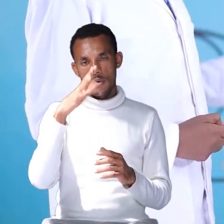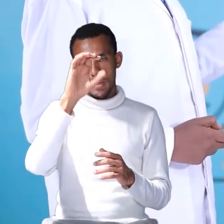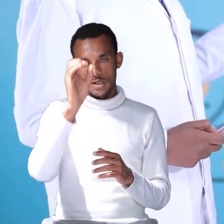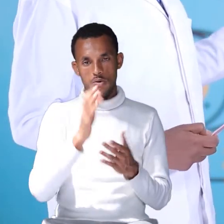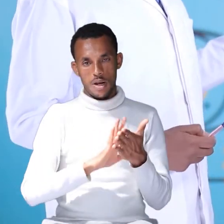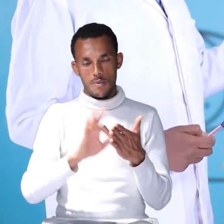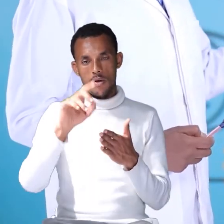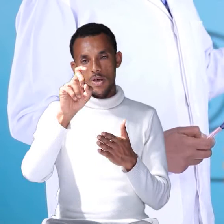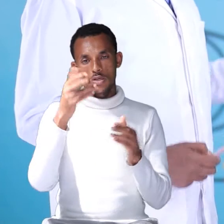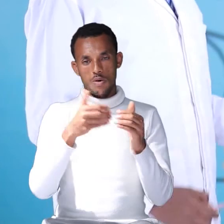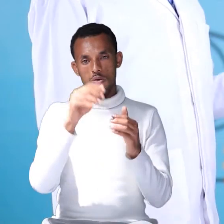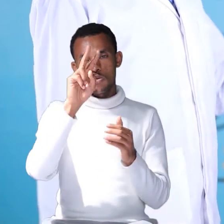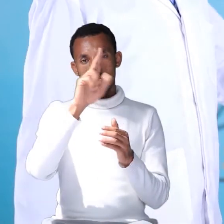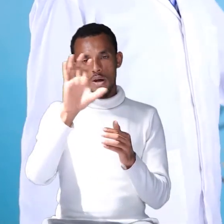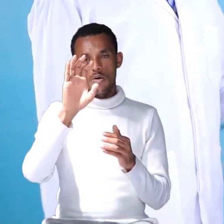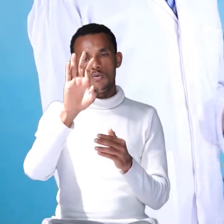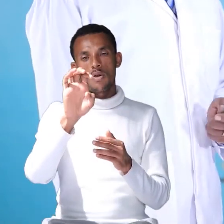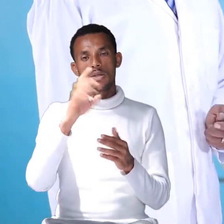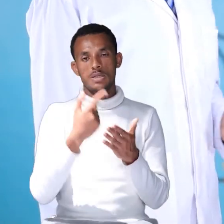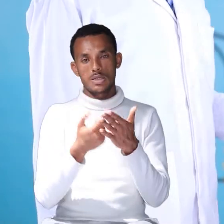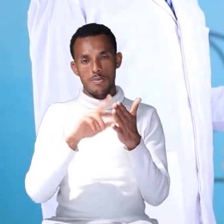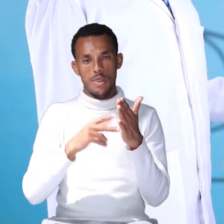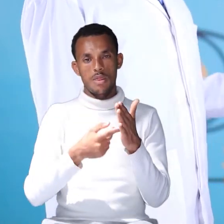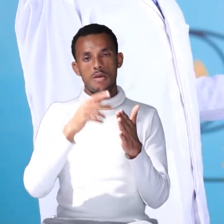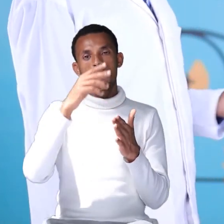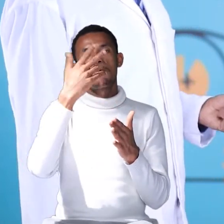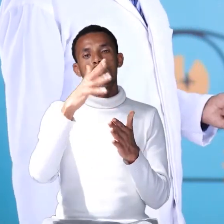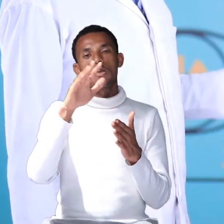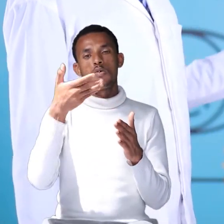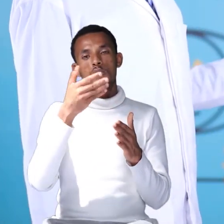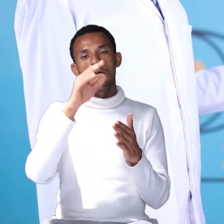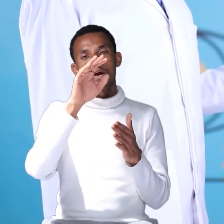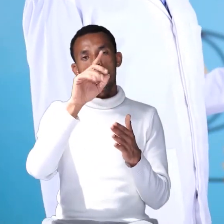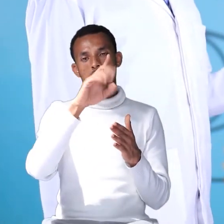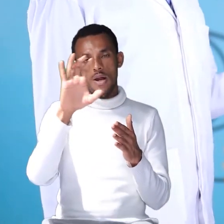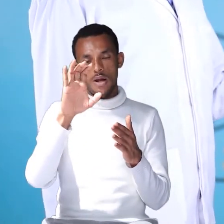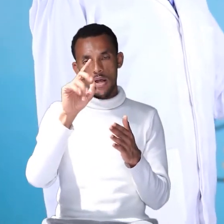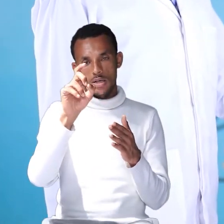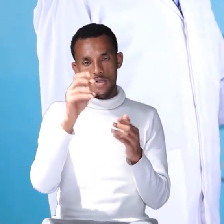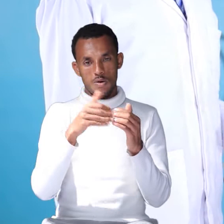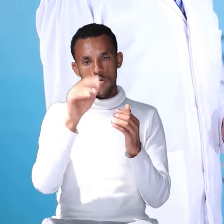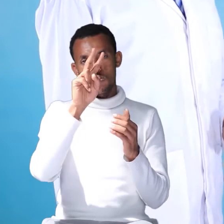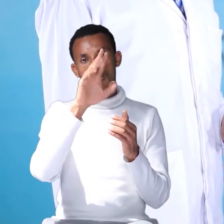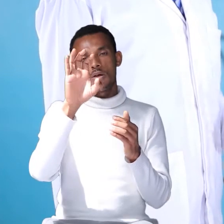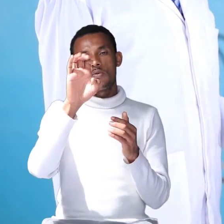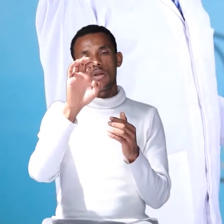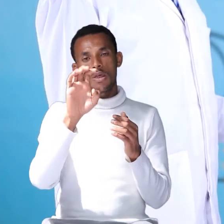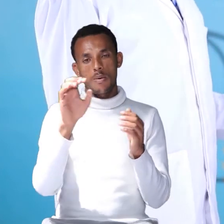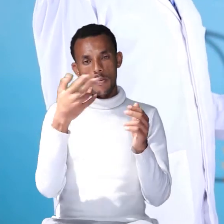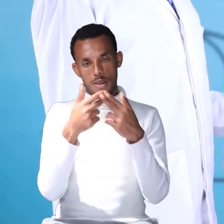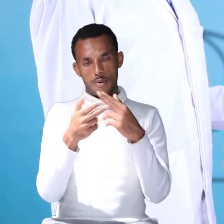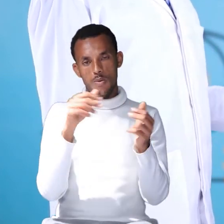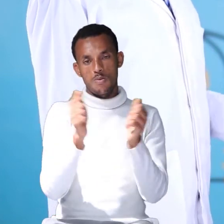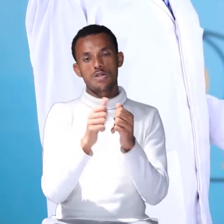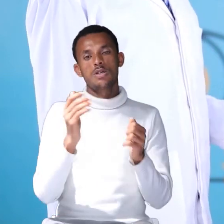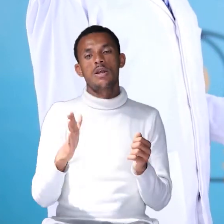number? 15% of a number x is equal to 240. This means 15 over 100x is equal to 240.